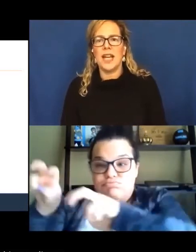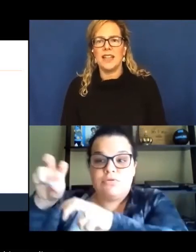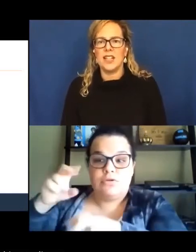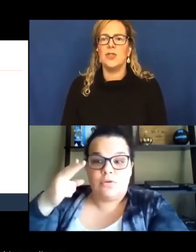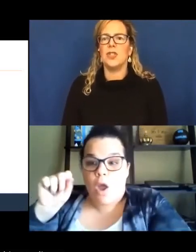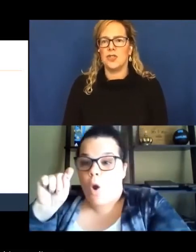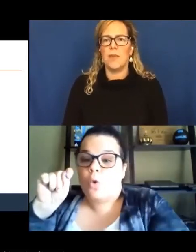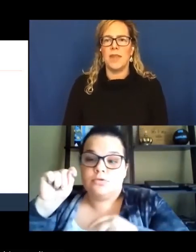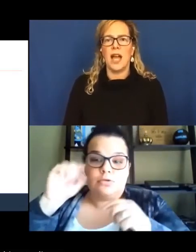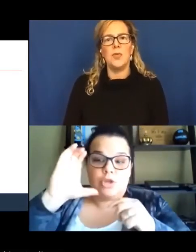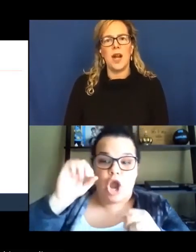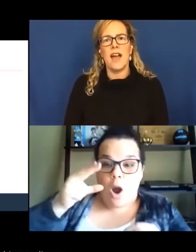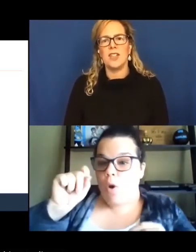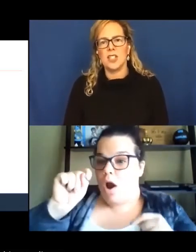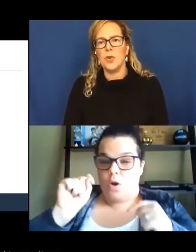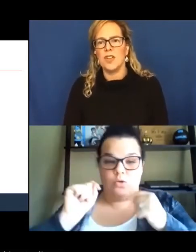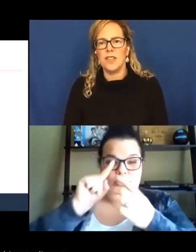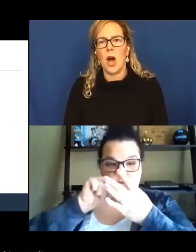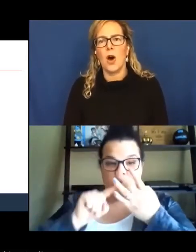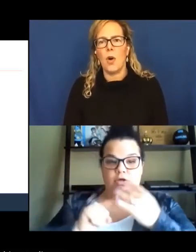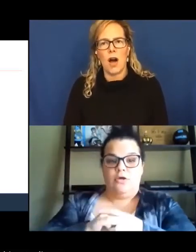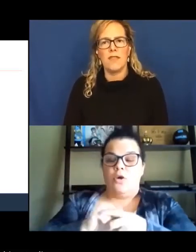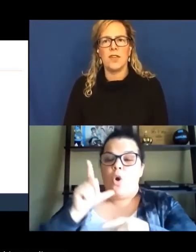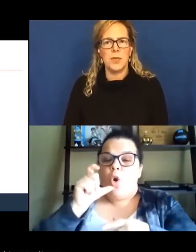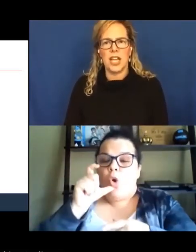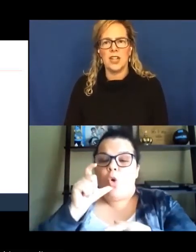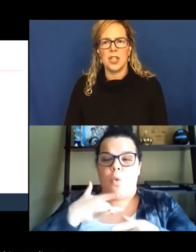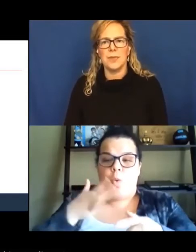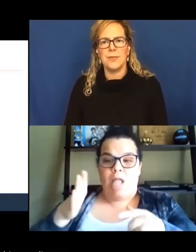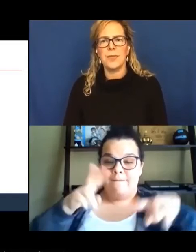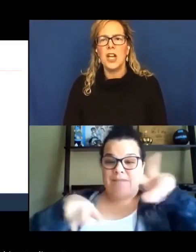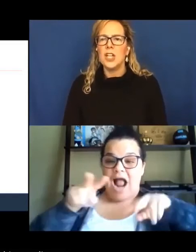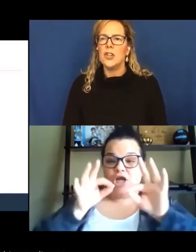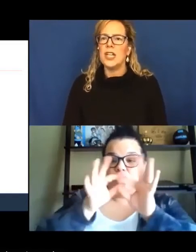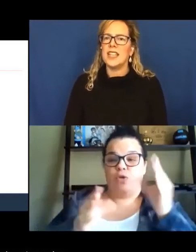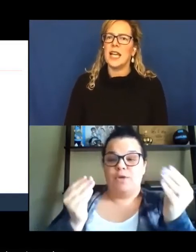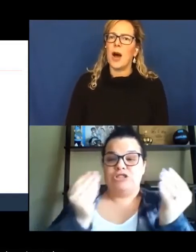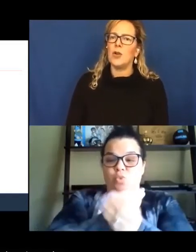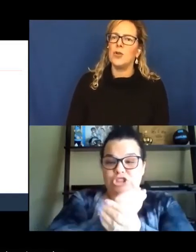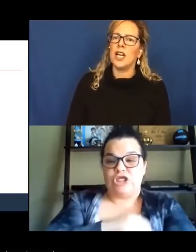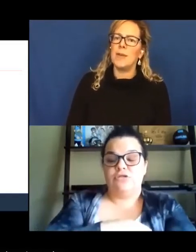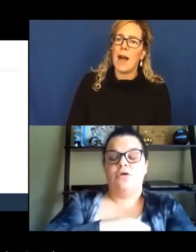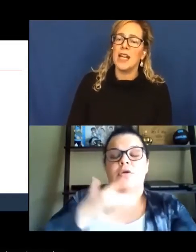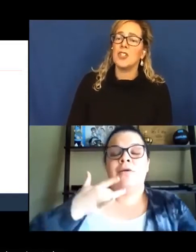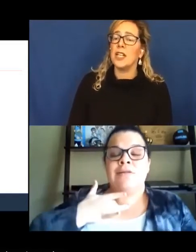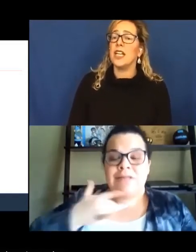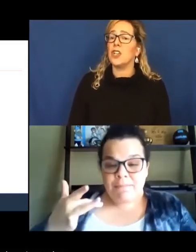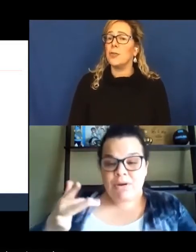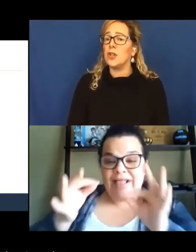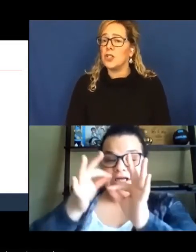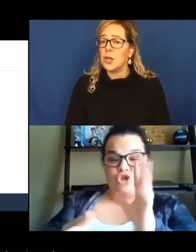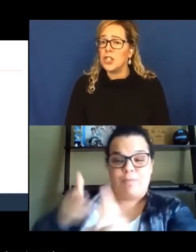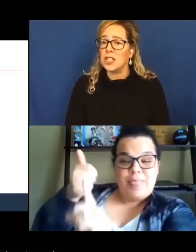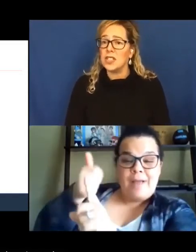you don't want anything to disrupt that. You want to have a smooth flow of communication. You need to think about who's going to be monitoring